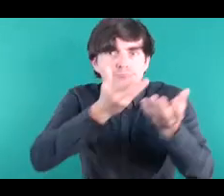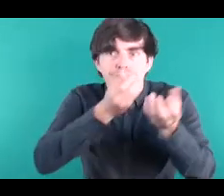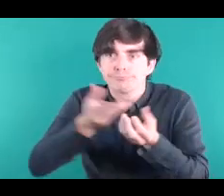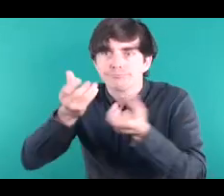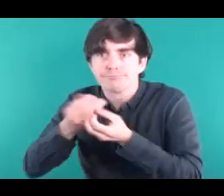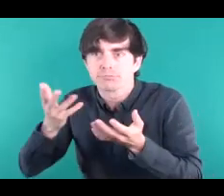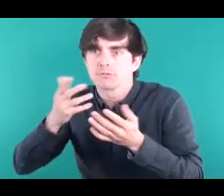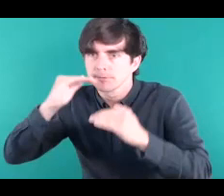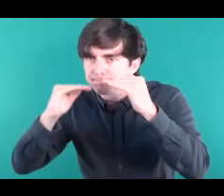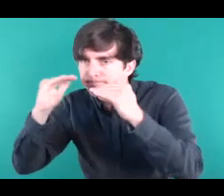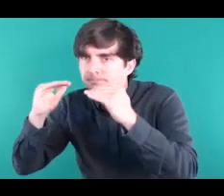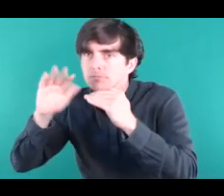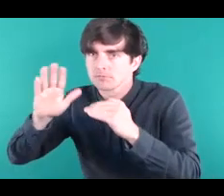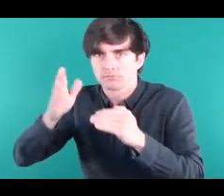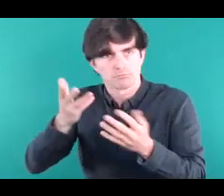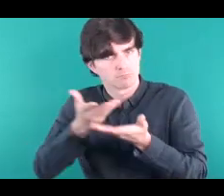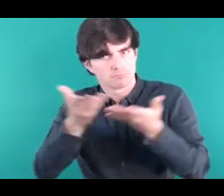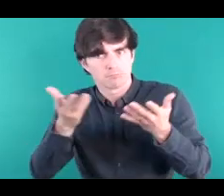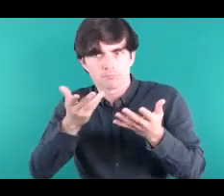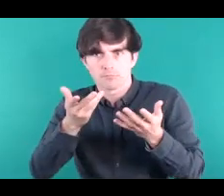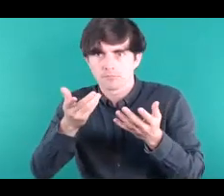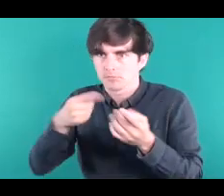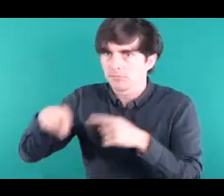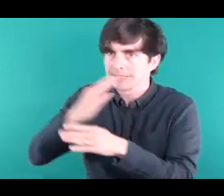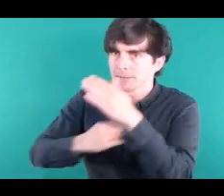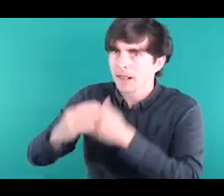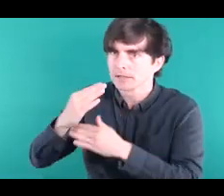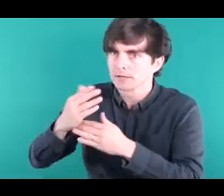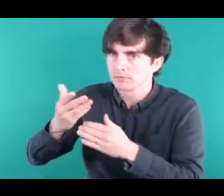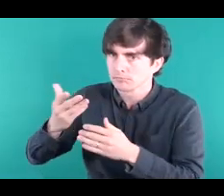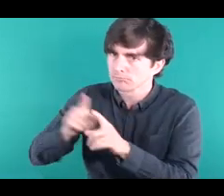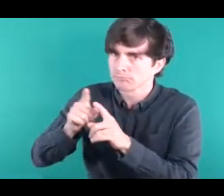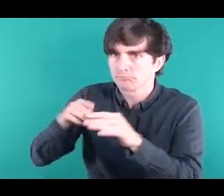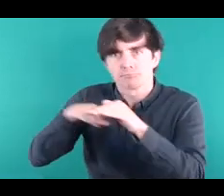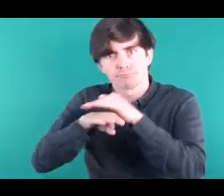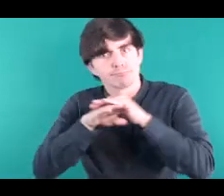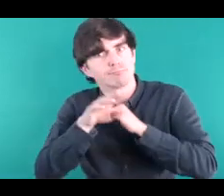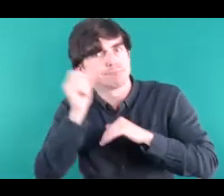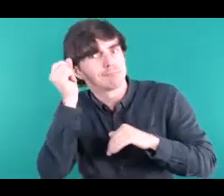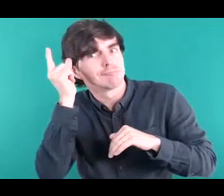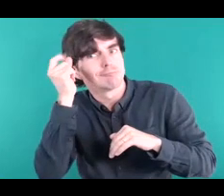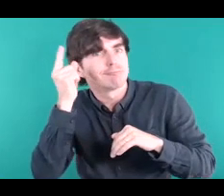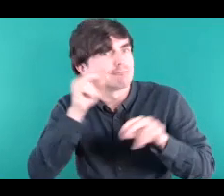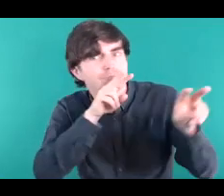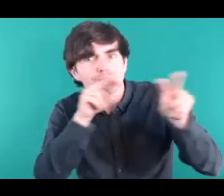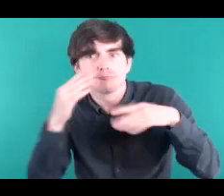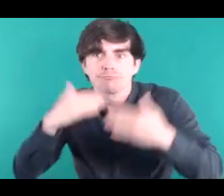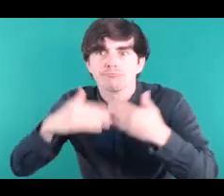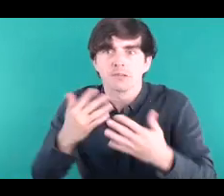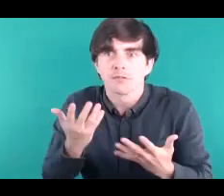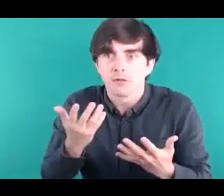in accessing this kind of support, both in terms of information and accessibility. But again,